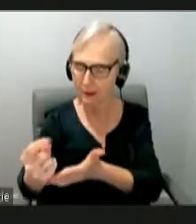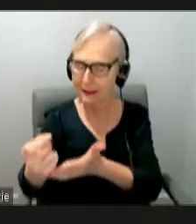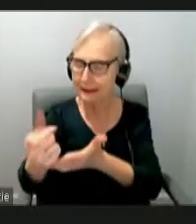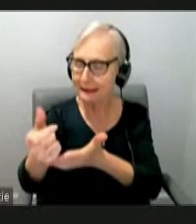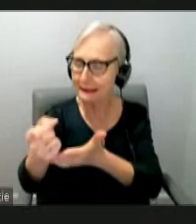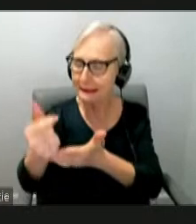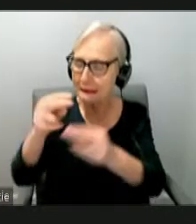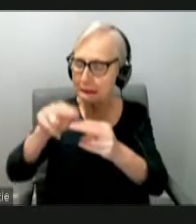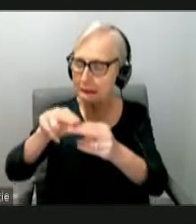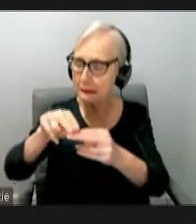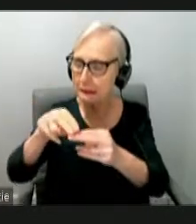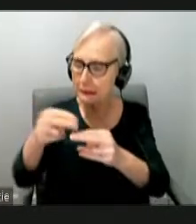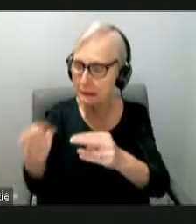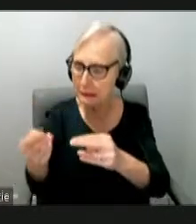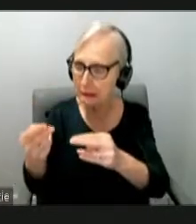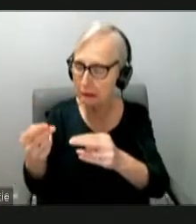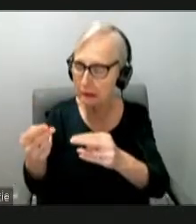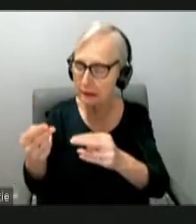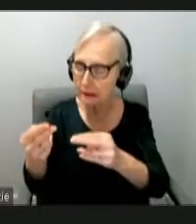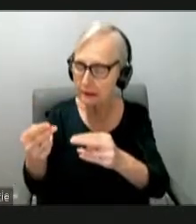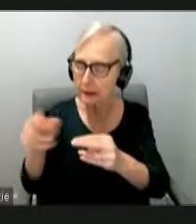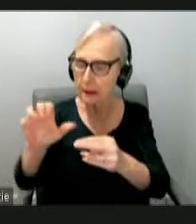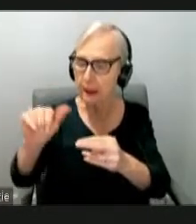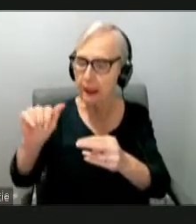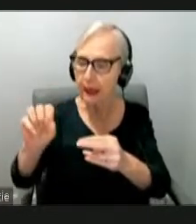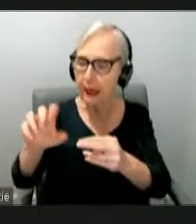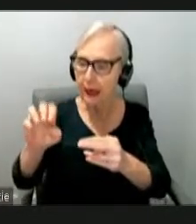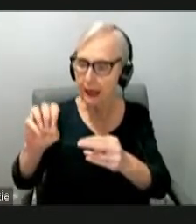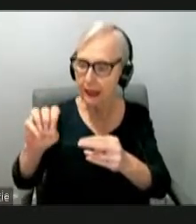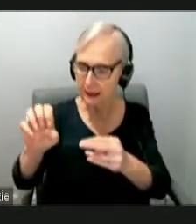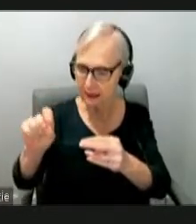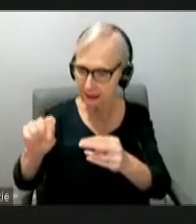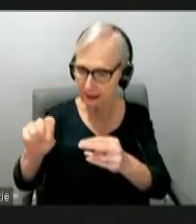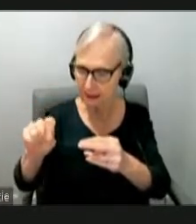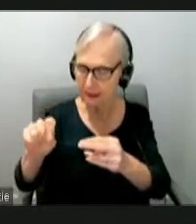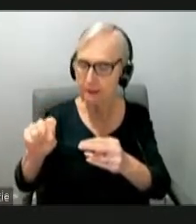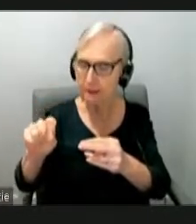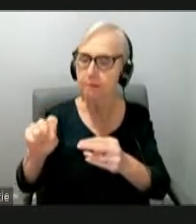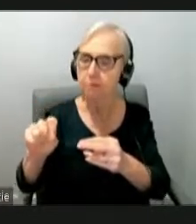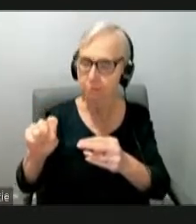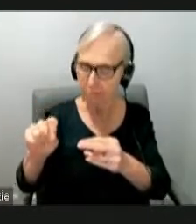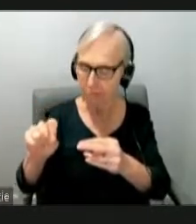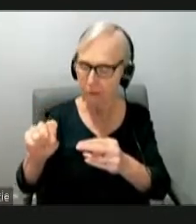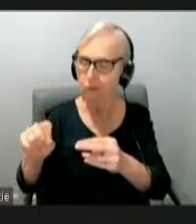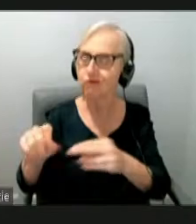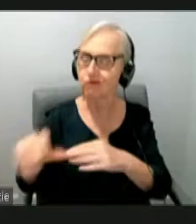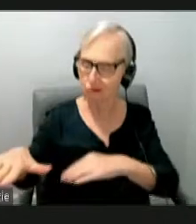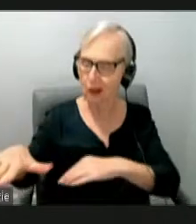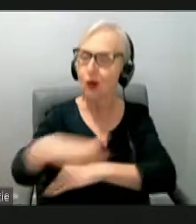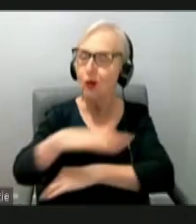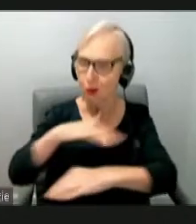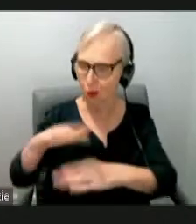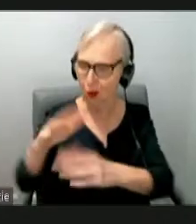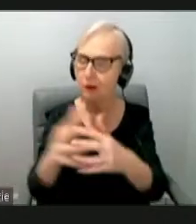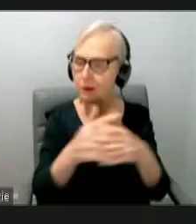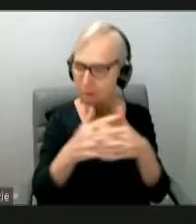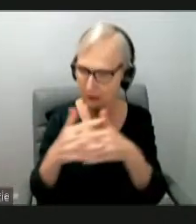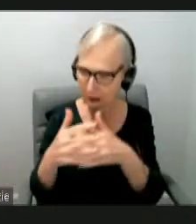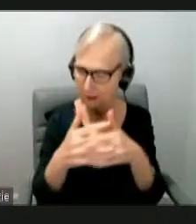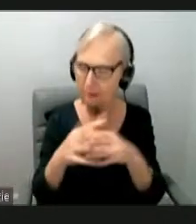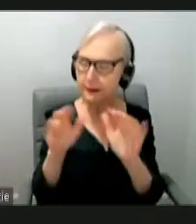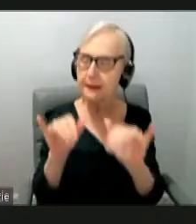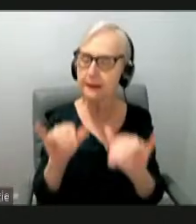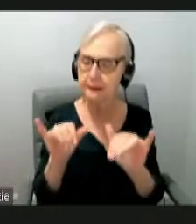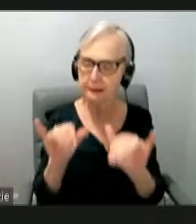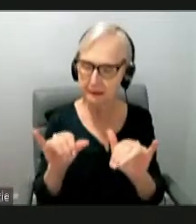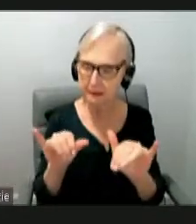decrease in cases. At this point, this is the same scenario that we're seeing play out in US numbers overall. It's